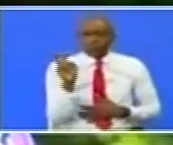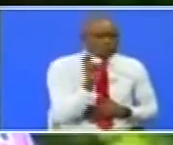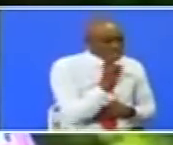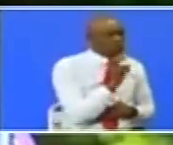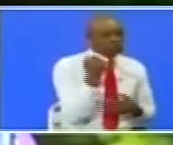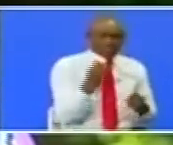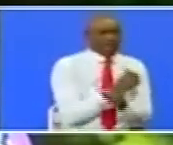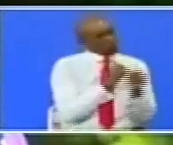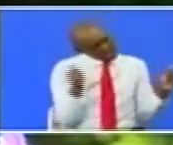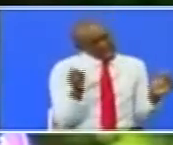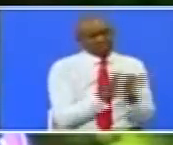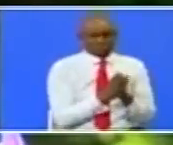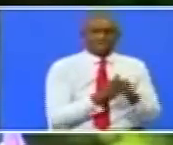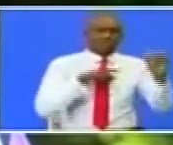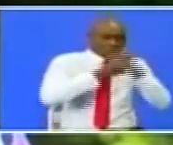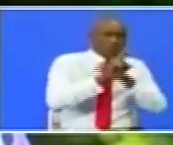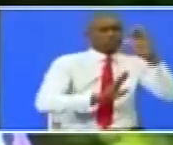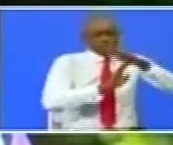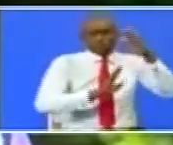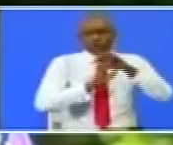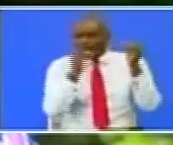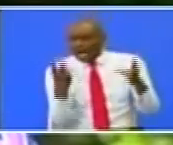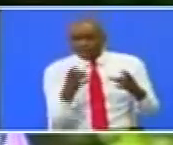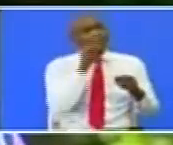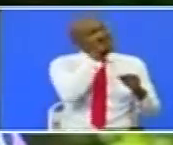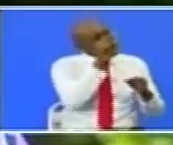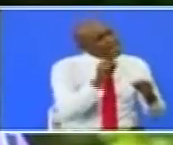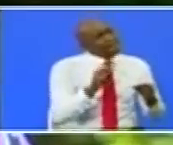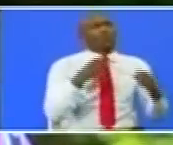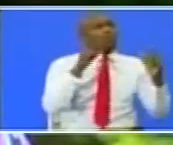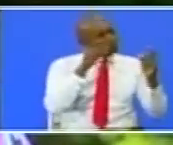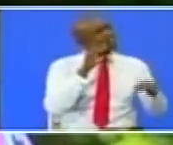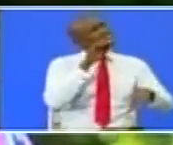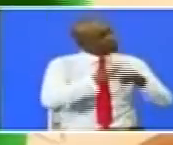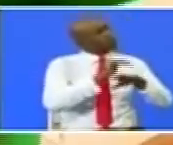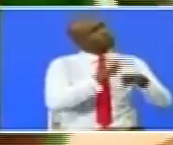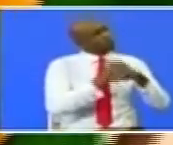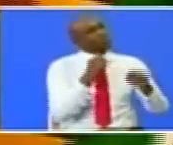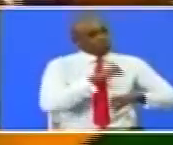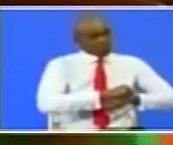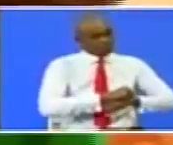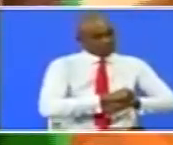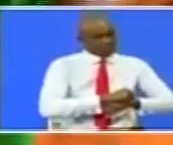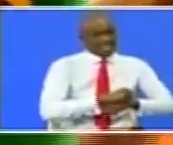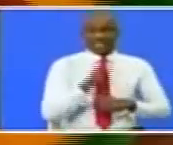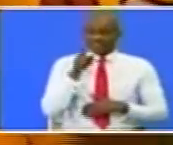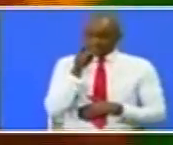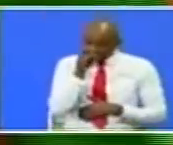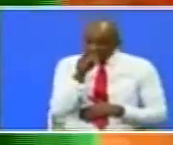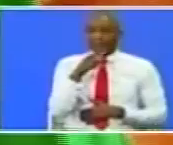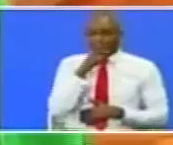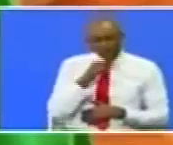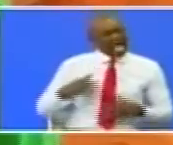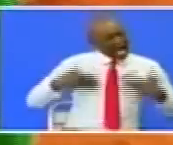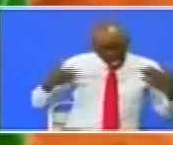perform, top scorers, the schools they go to, we just felt that was the right place. Elijah was ecstatic about his